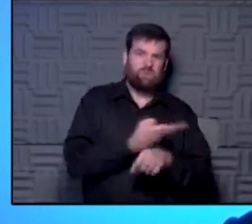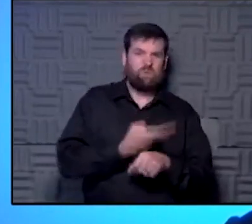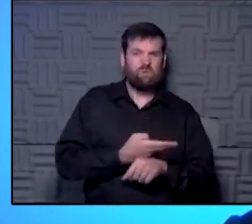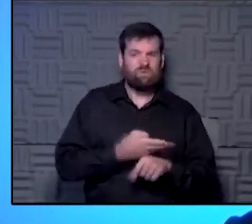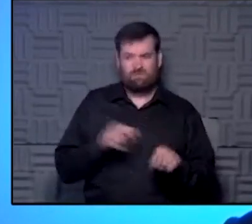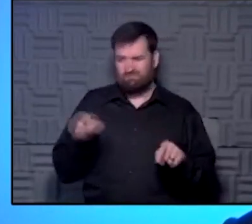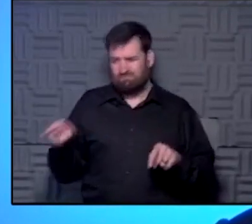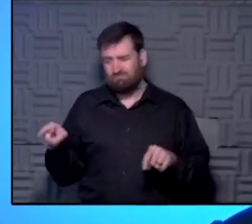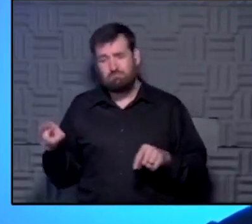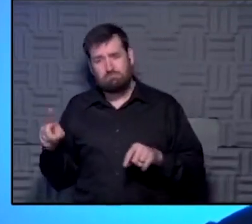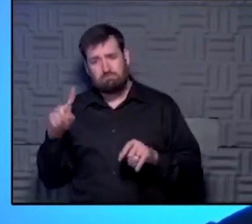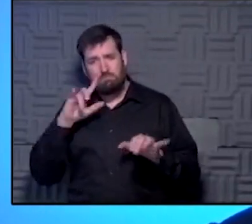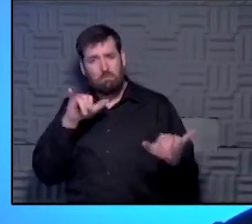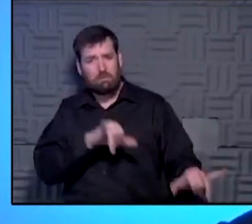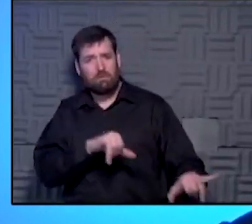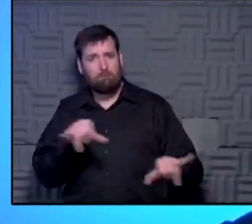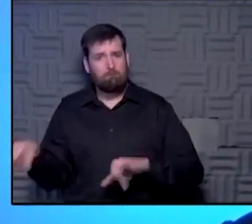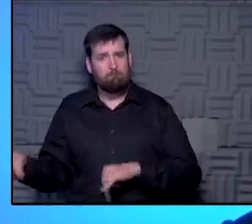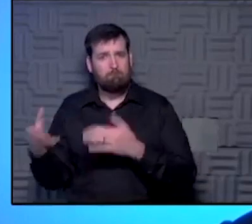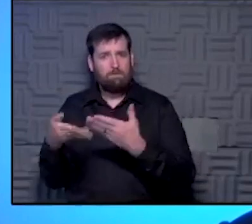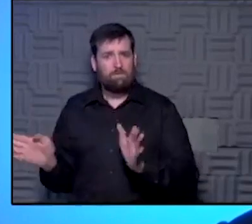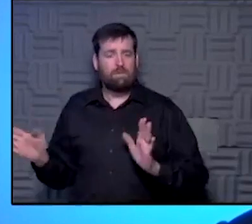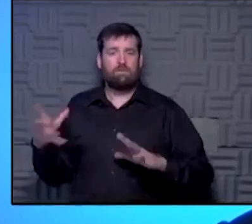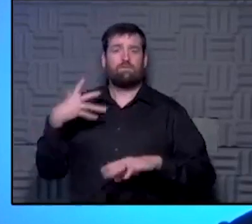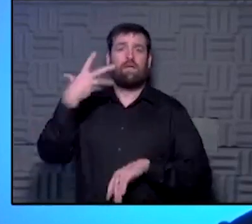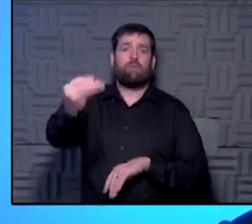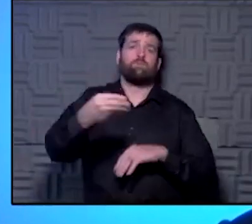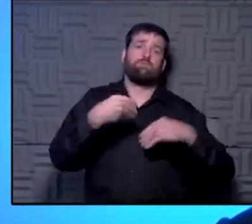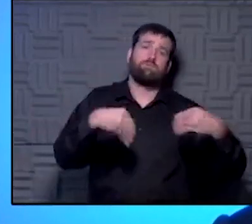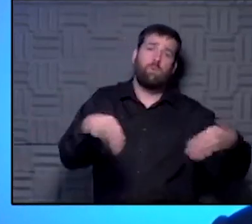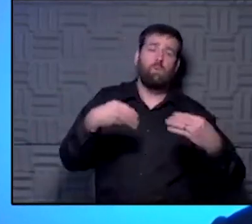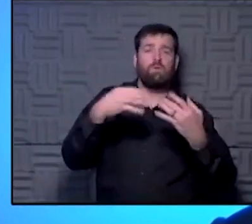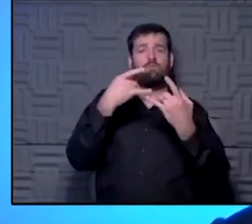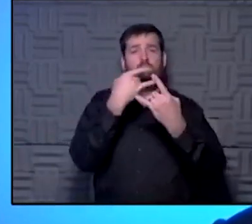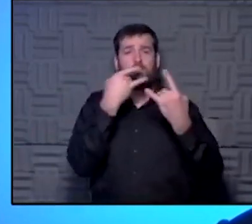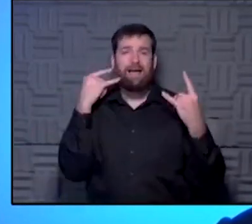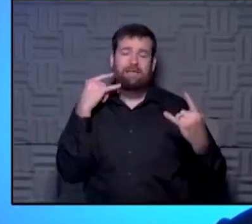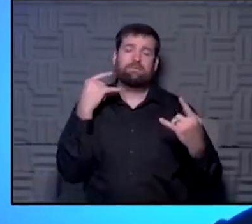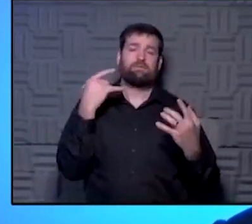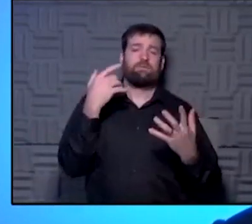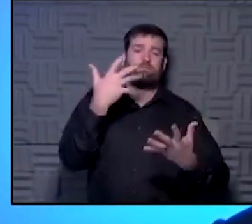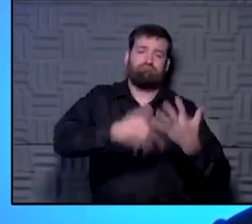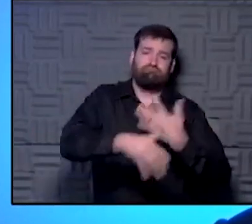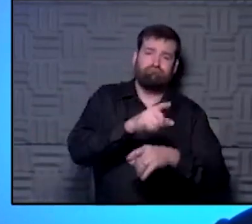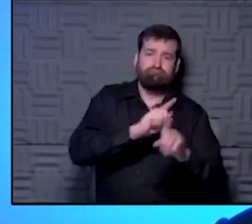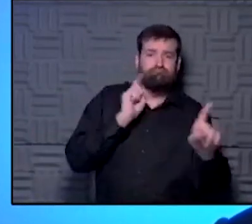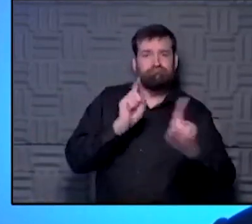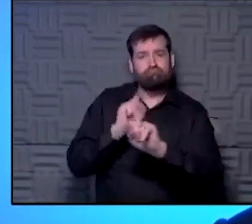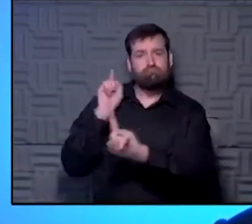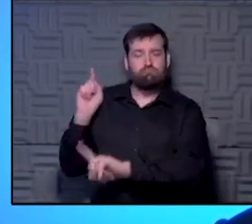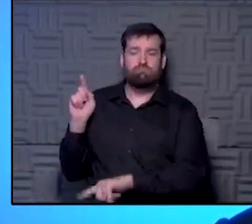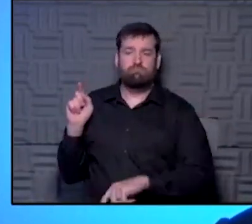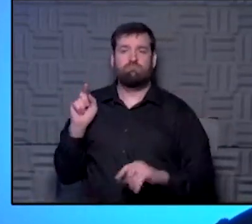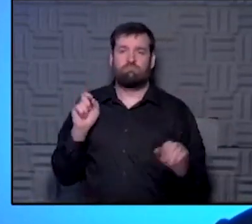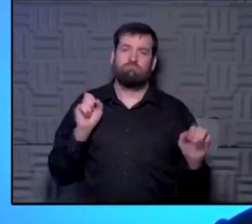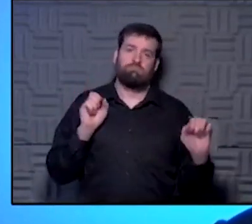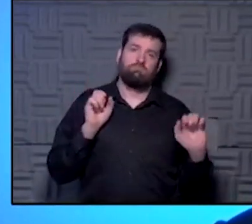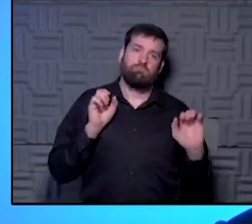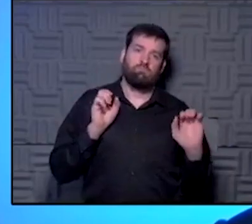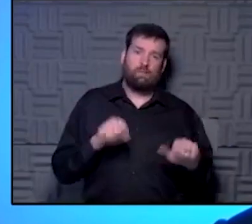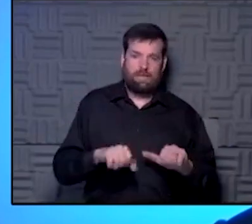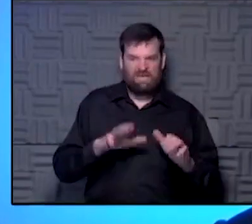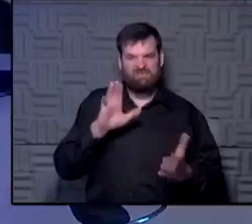would hold in public. If we go out into stores and we're wearing masks and keeping our distance, we can drive this down.